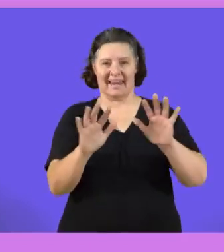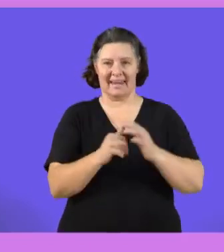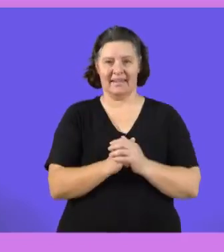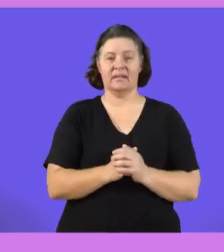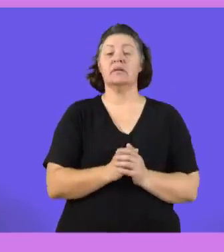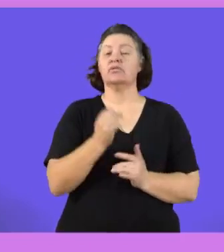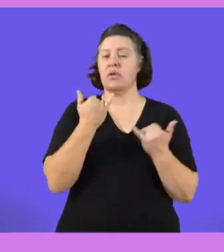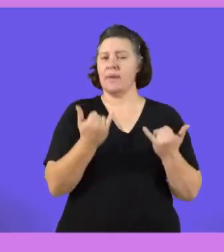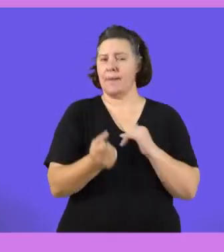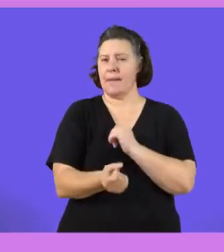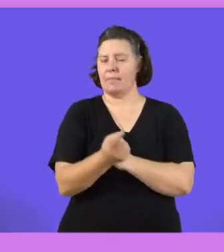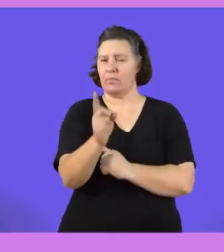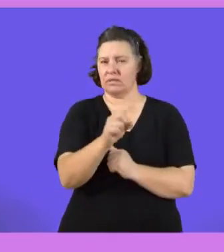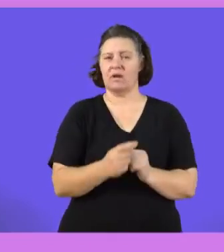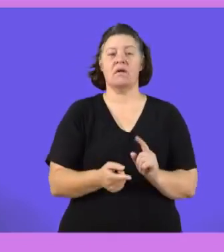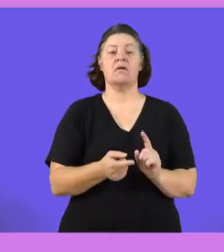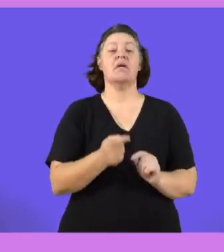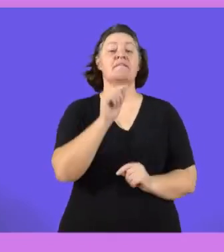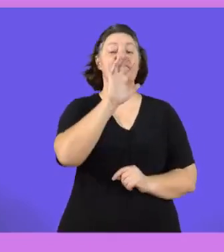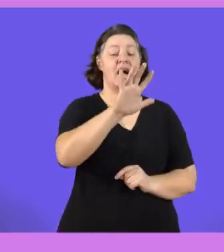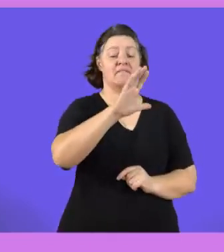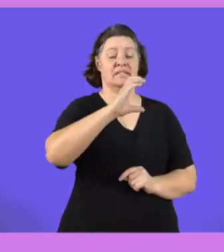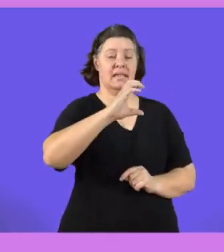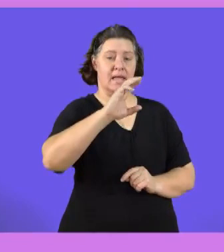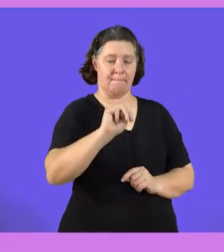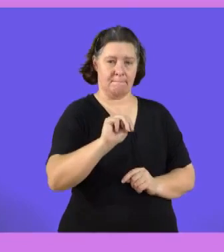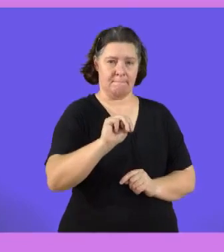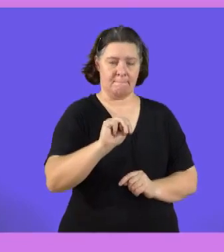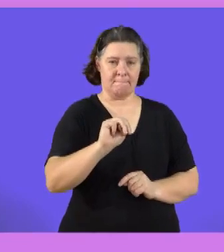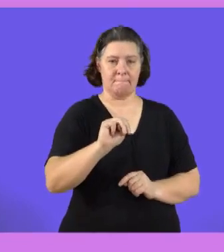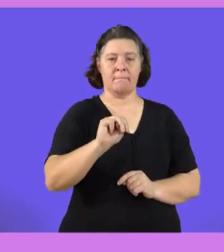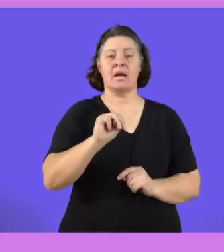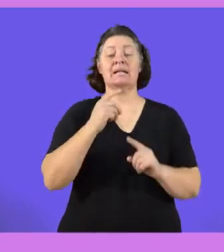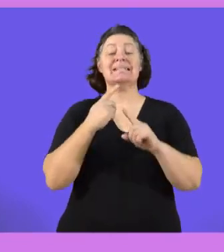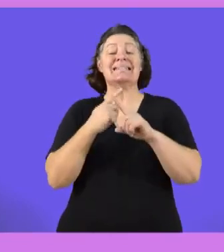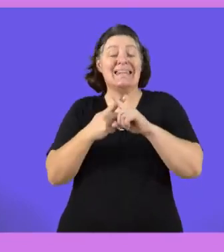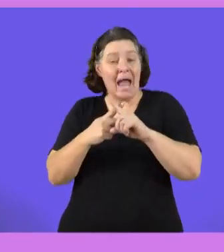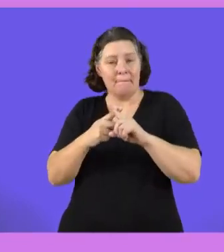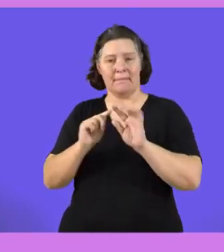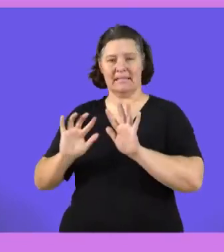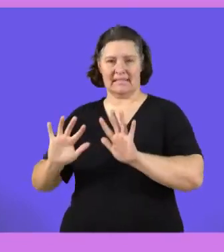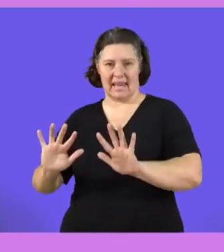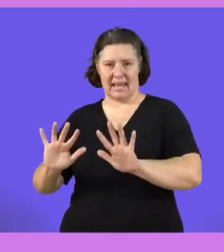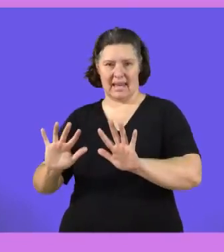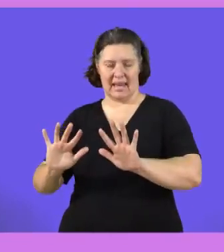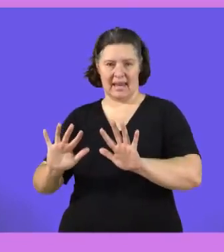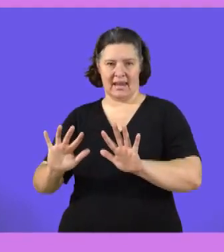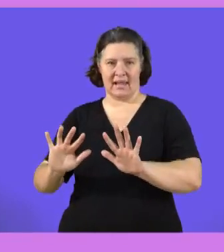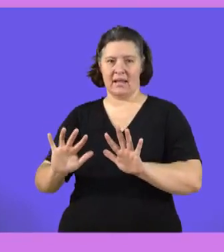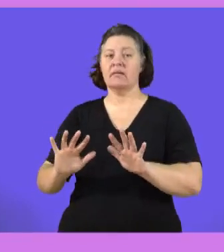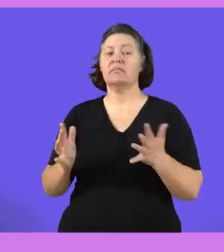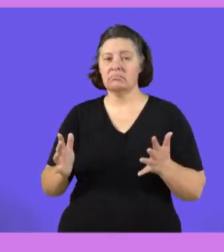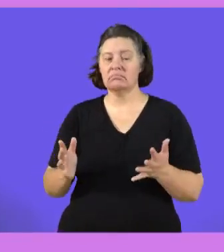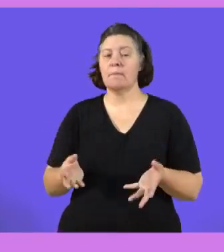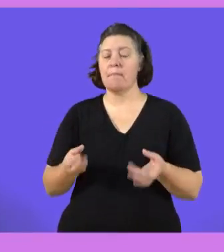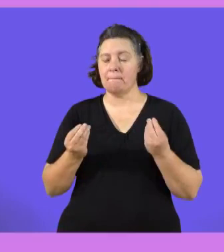10. So therefore, what will happen now, I will say 5 centimeters, and I multiply that by 10. So 5 times